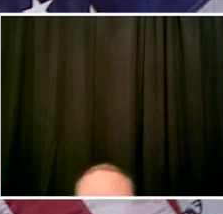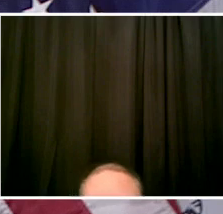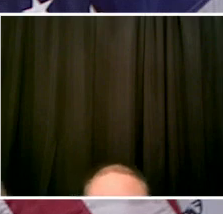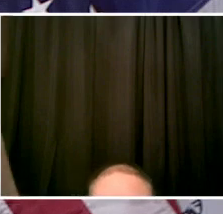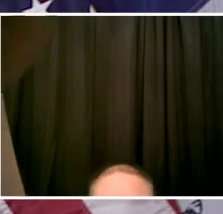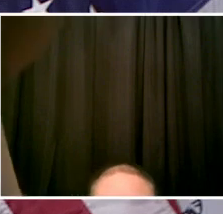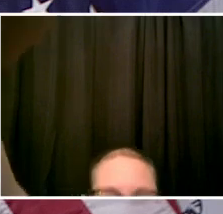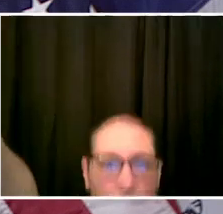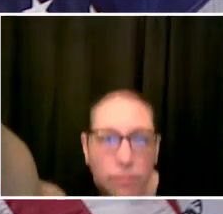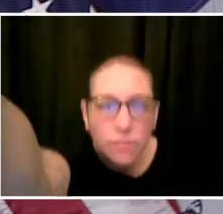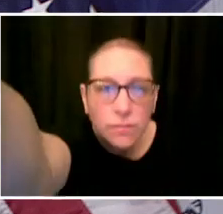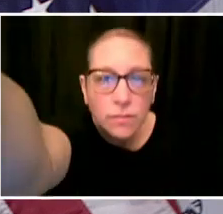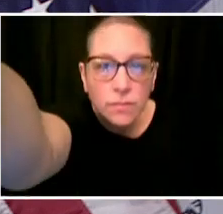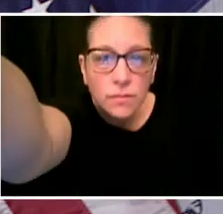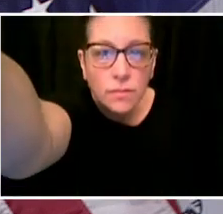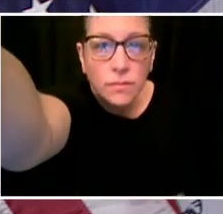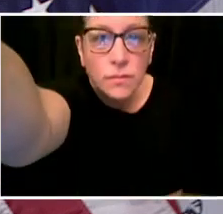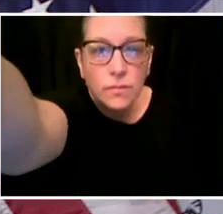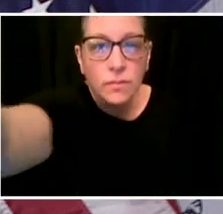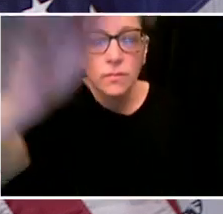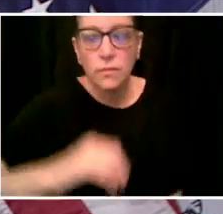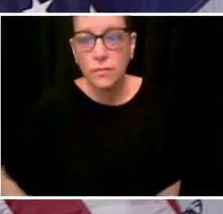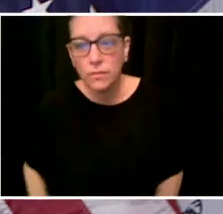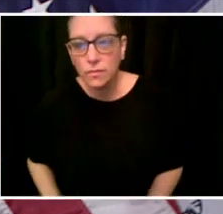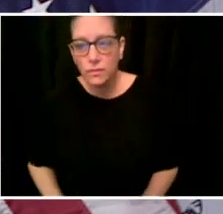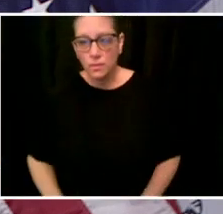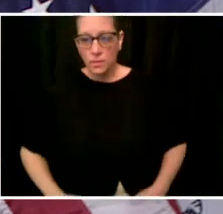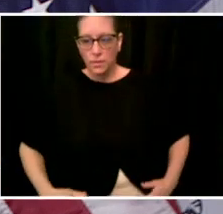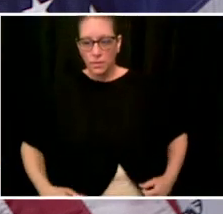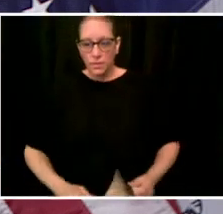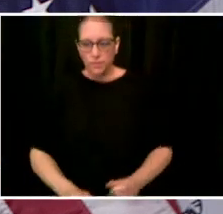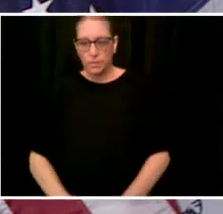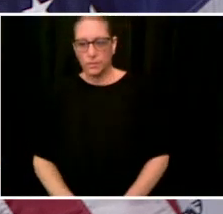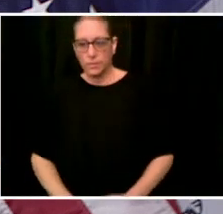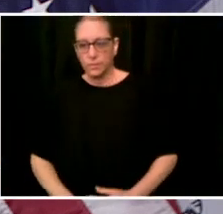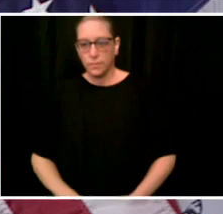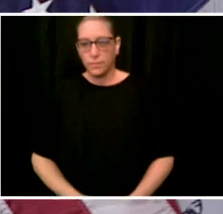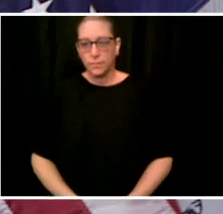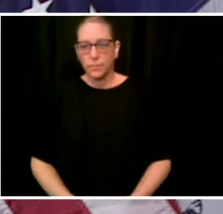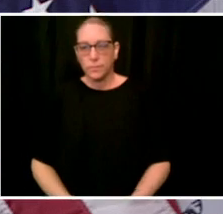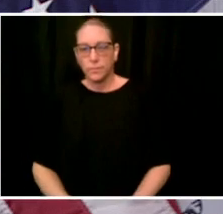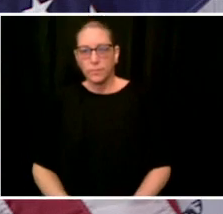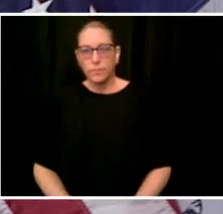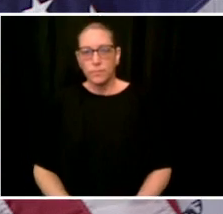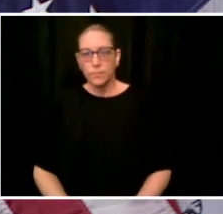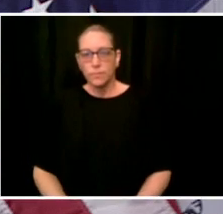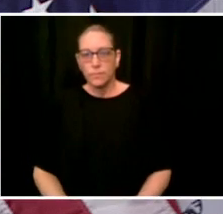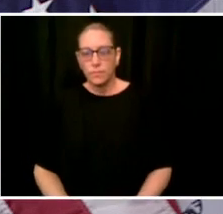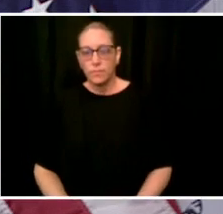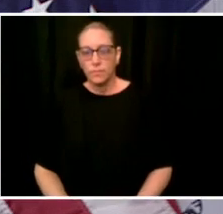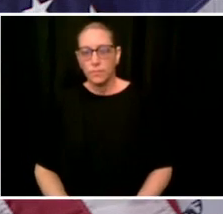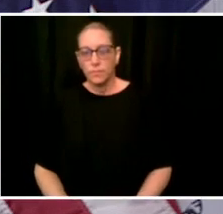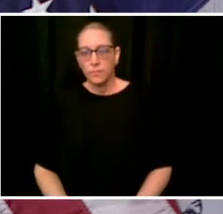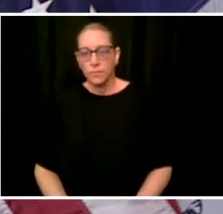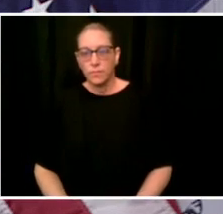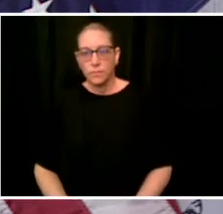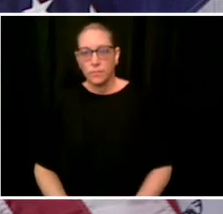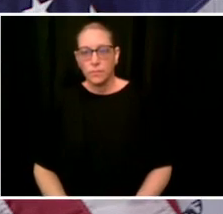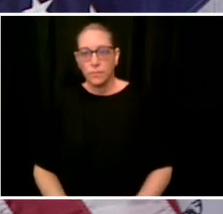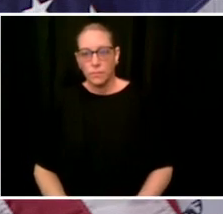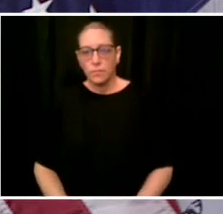exámenes en nuestros hospitales públicos. A los neoyorquinos les vamos a